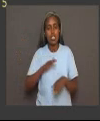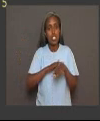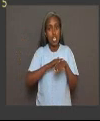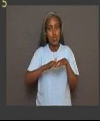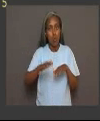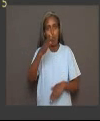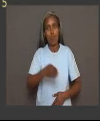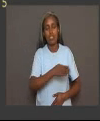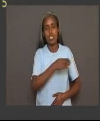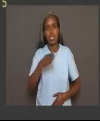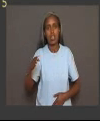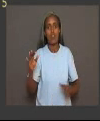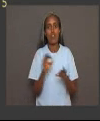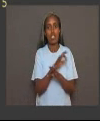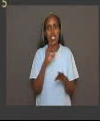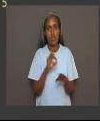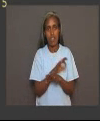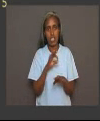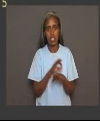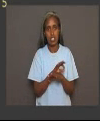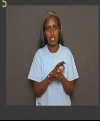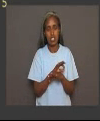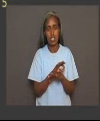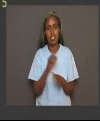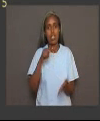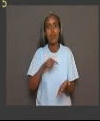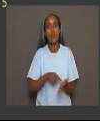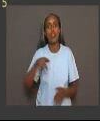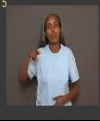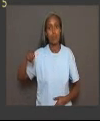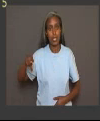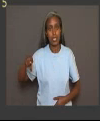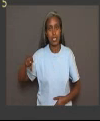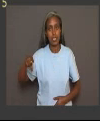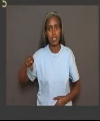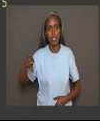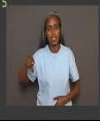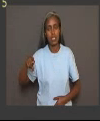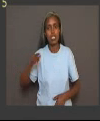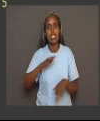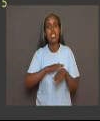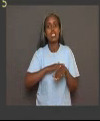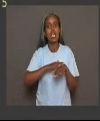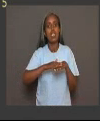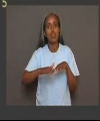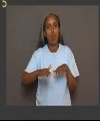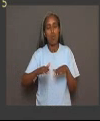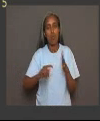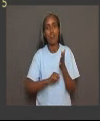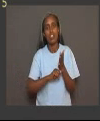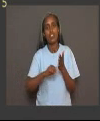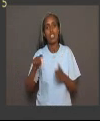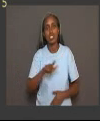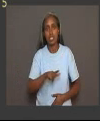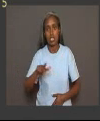the graph of a function at a point P is the slope of the tangent